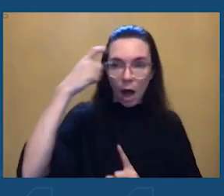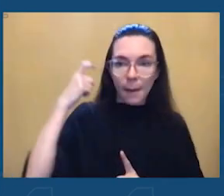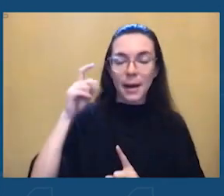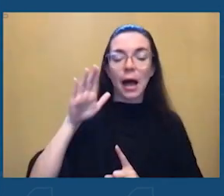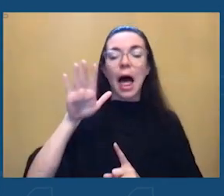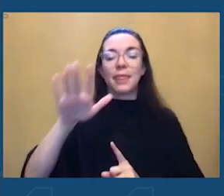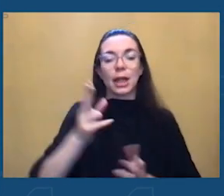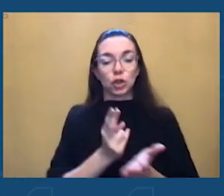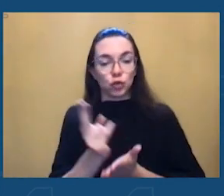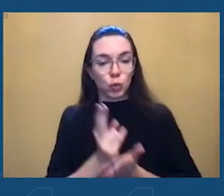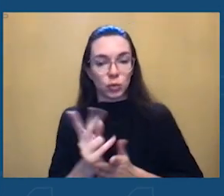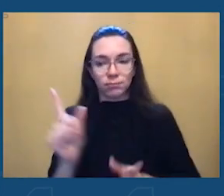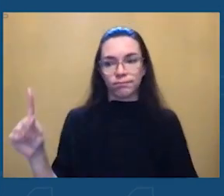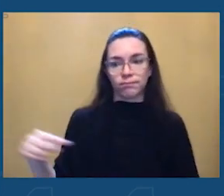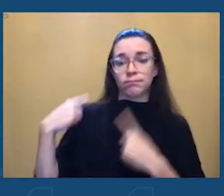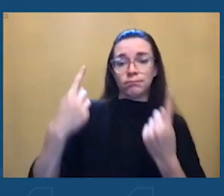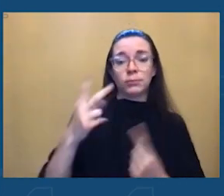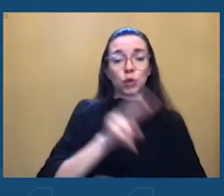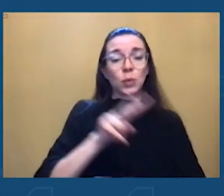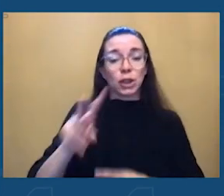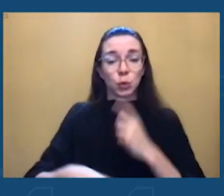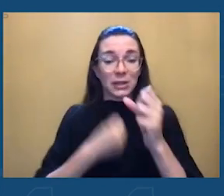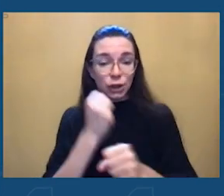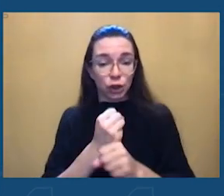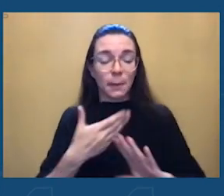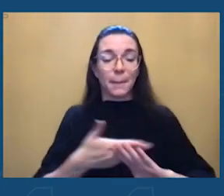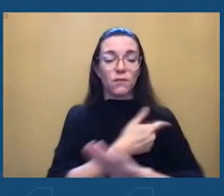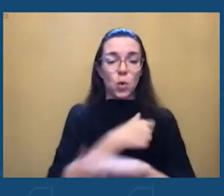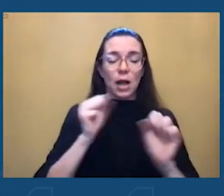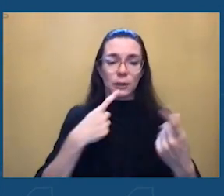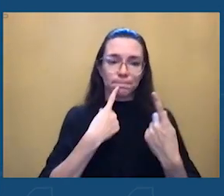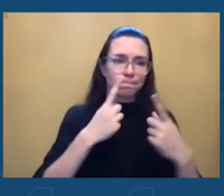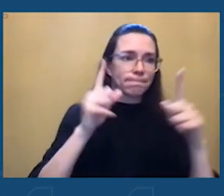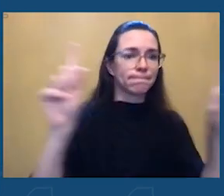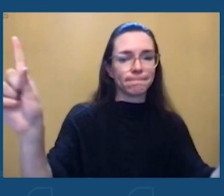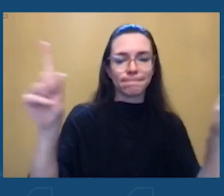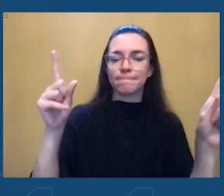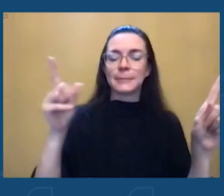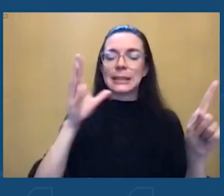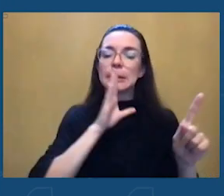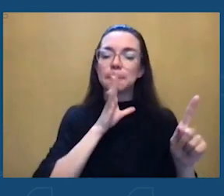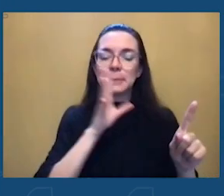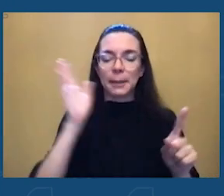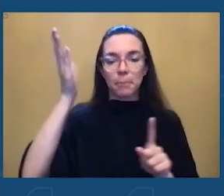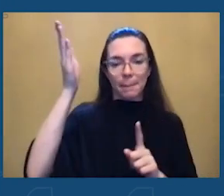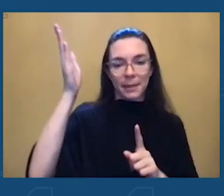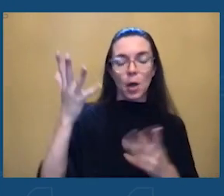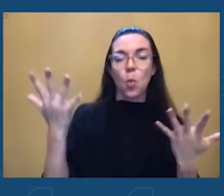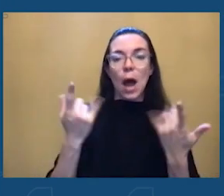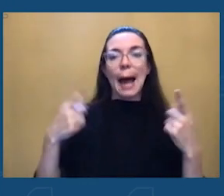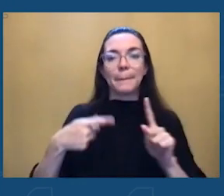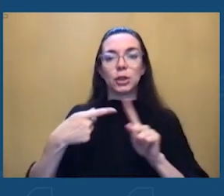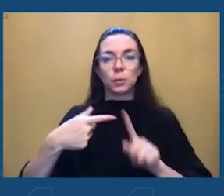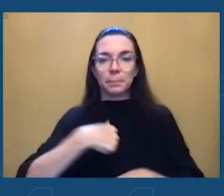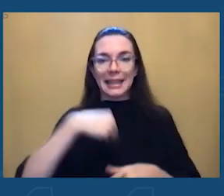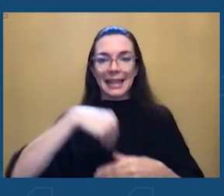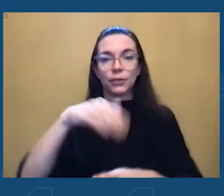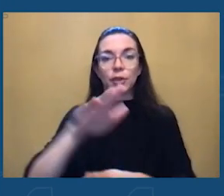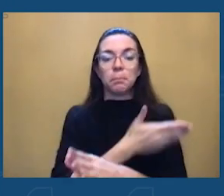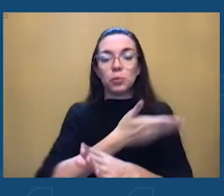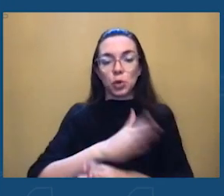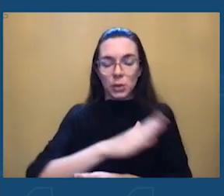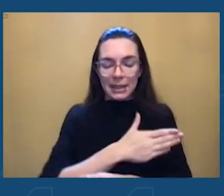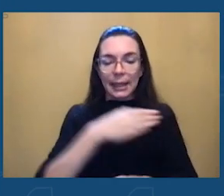22 years before I was ready to speak publicly about what happened to me in the music industry, because trauma